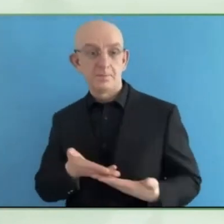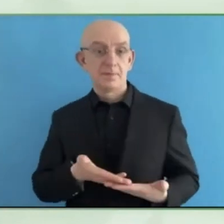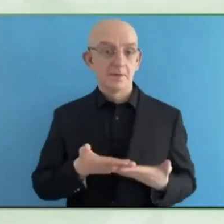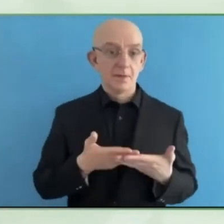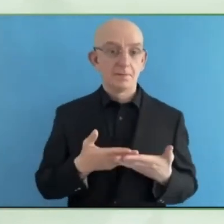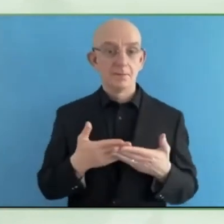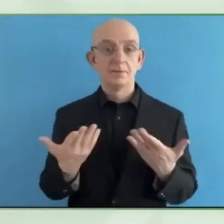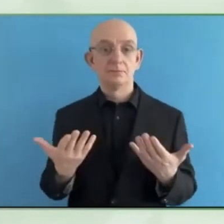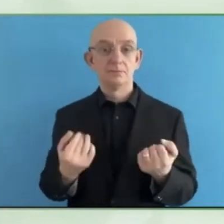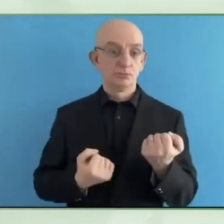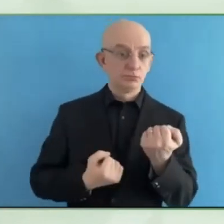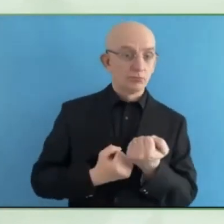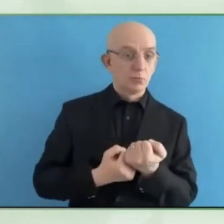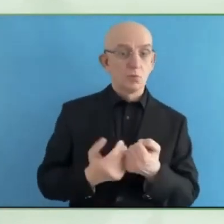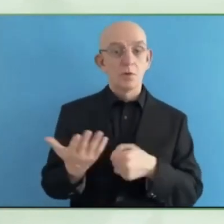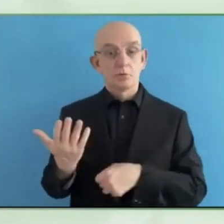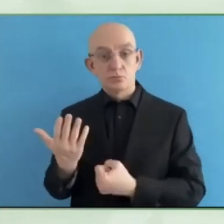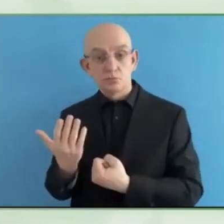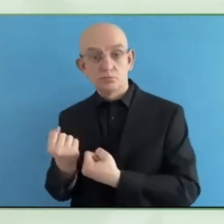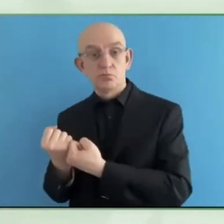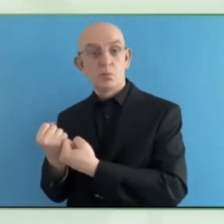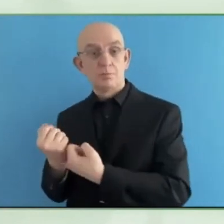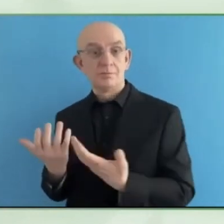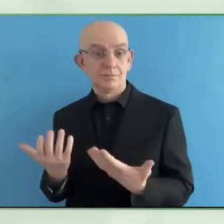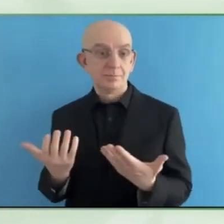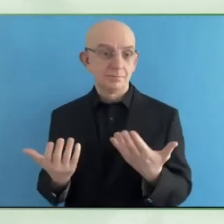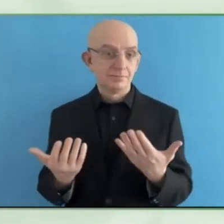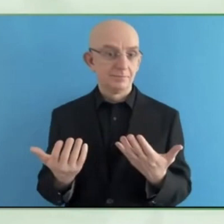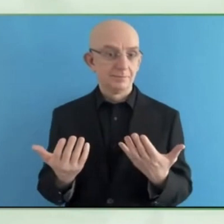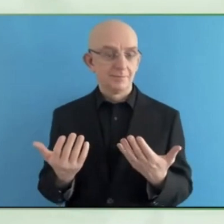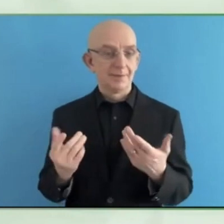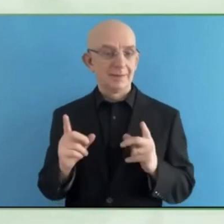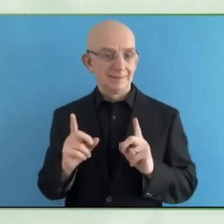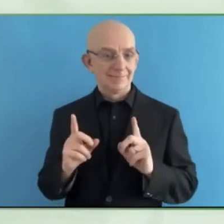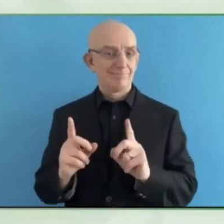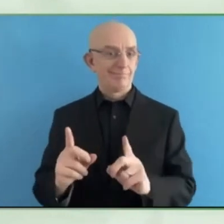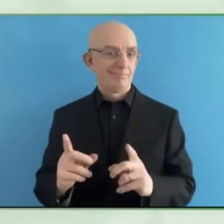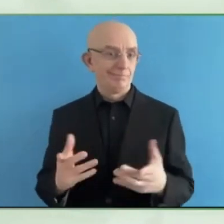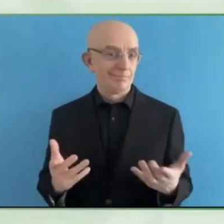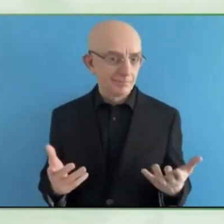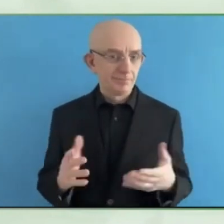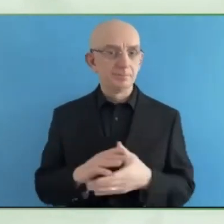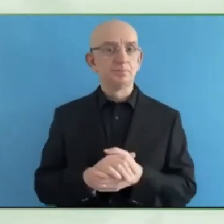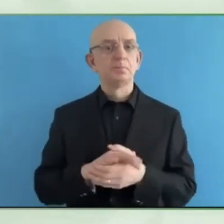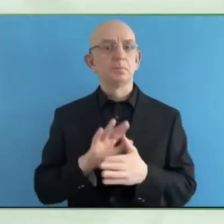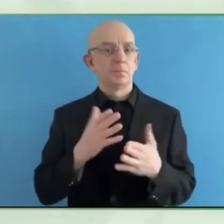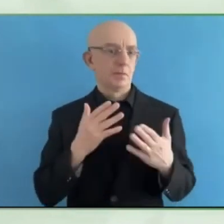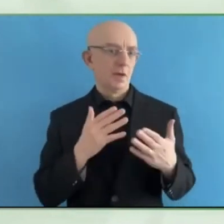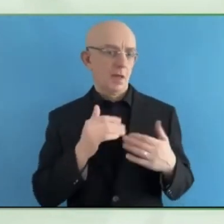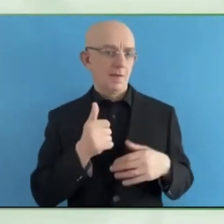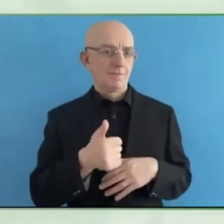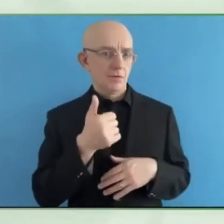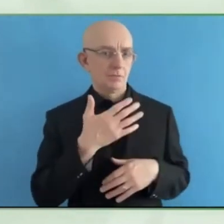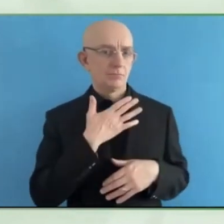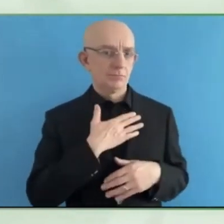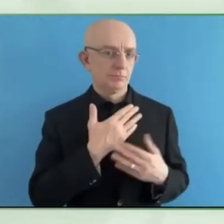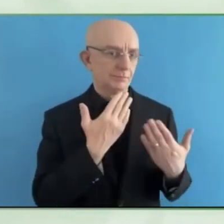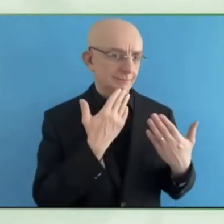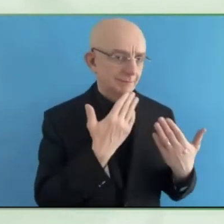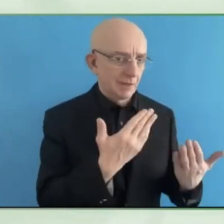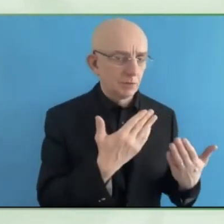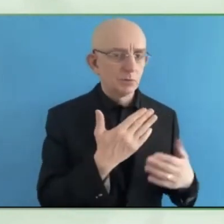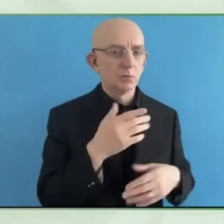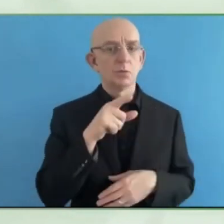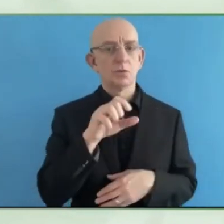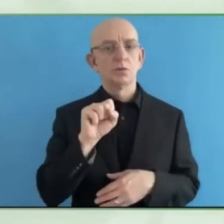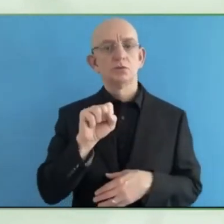really, really. And I'm grateful that you said all of that, but I think this does not just apply to